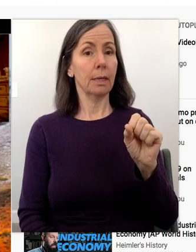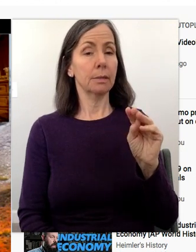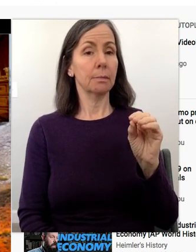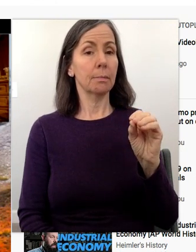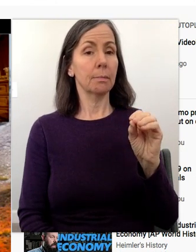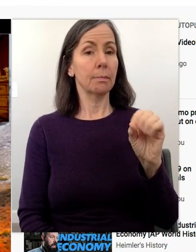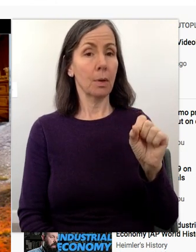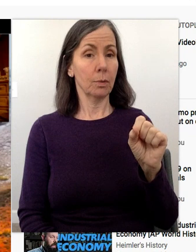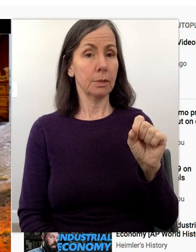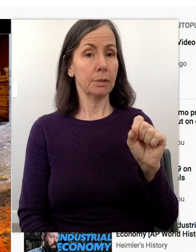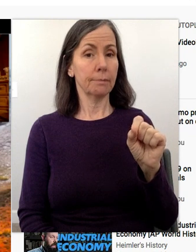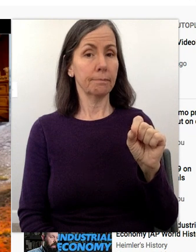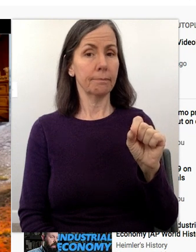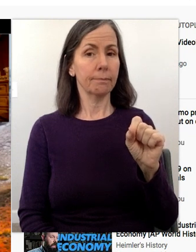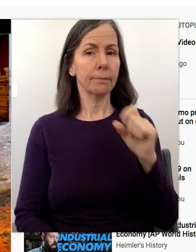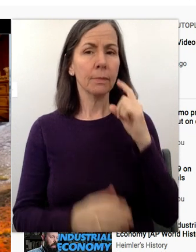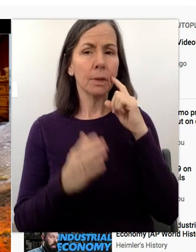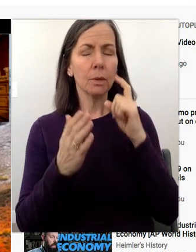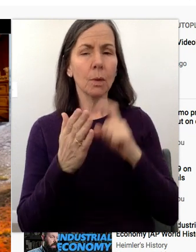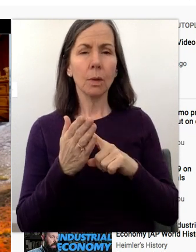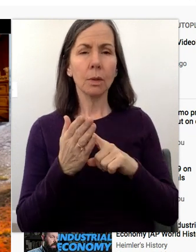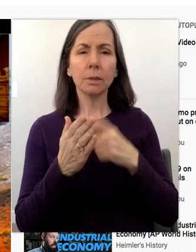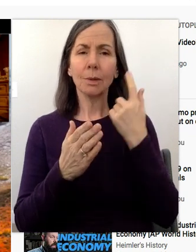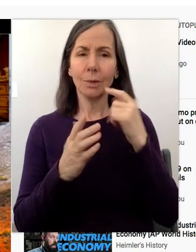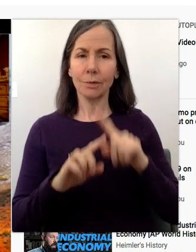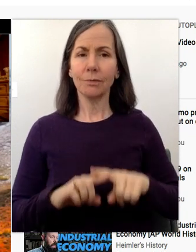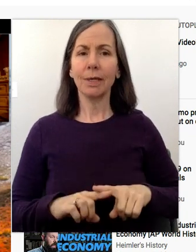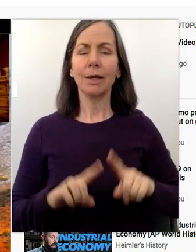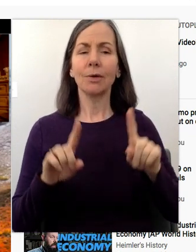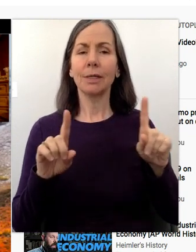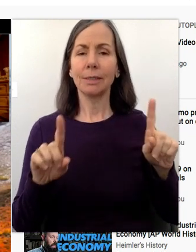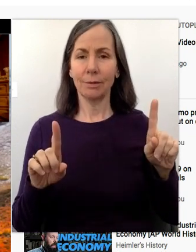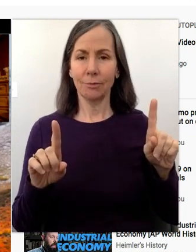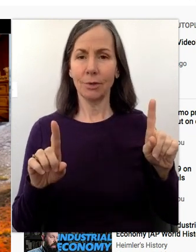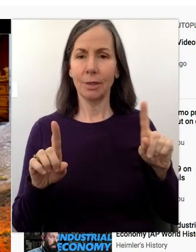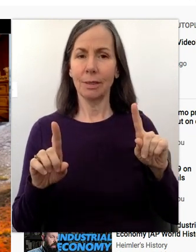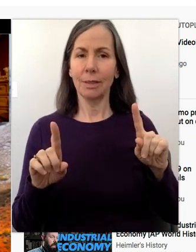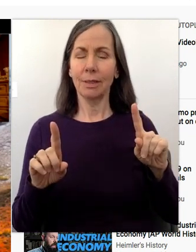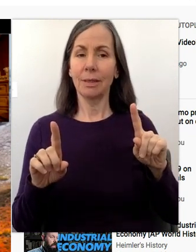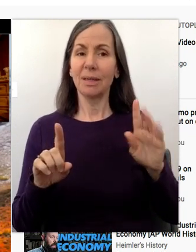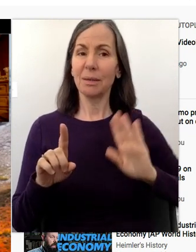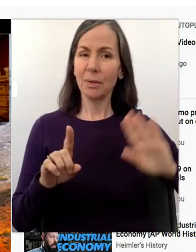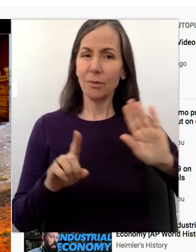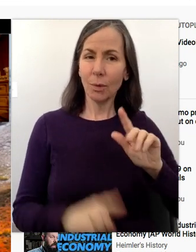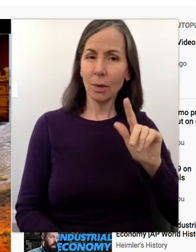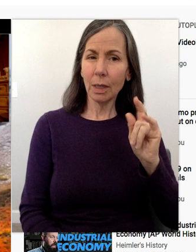Notice how it looks very different from a linear function.